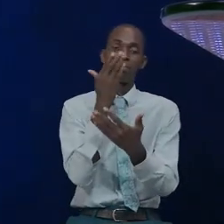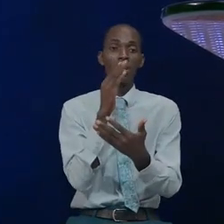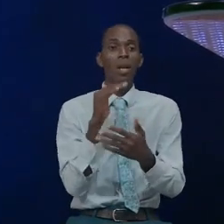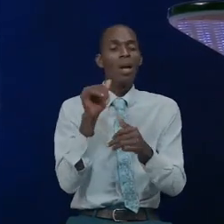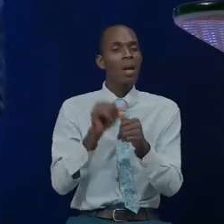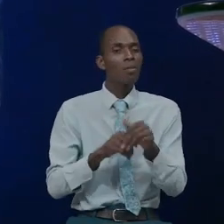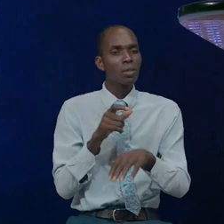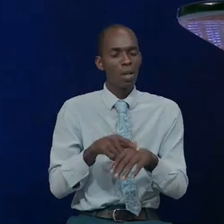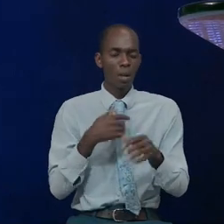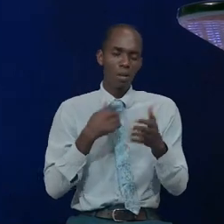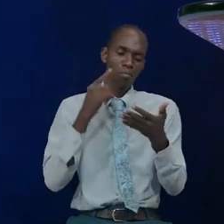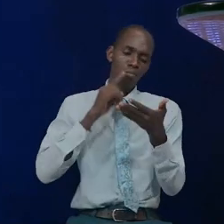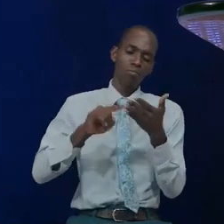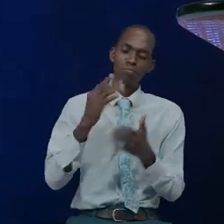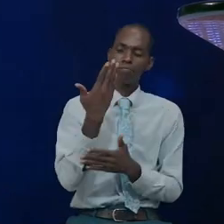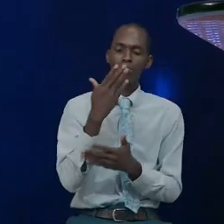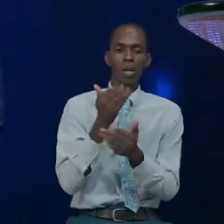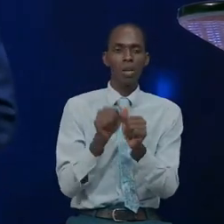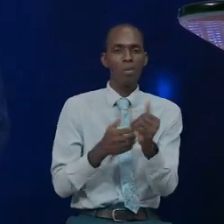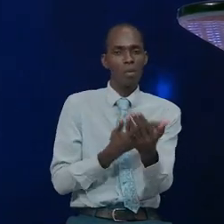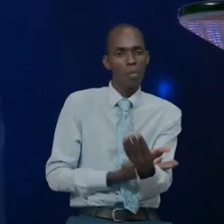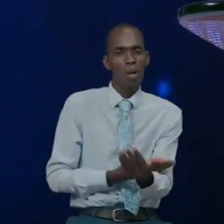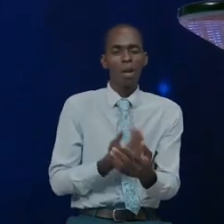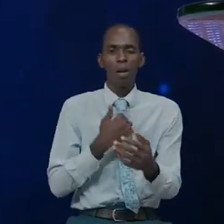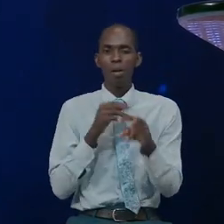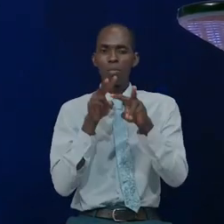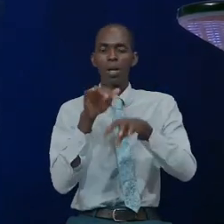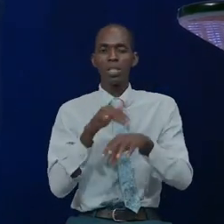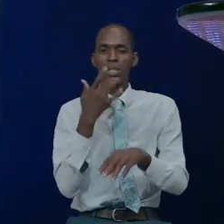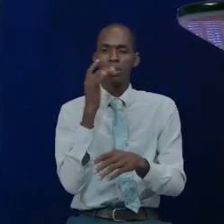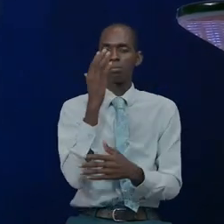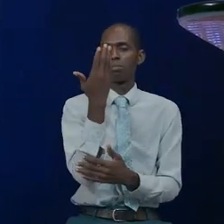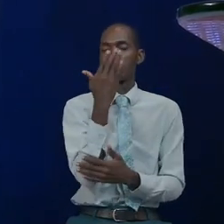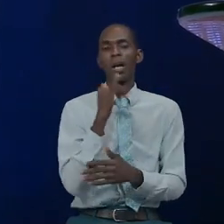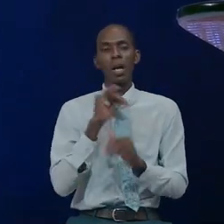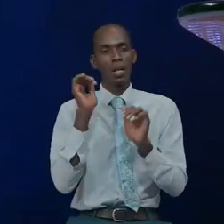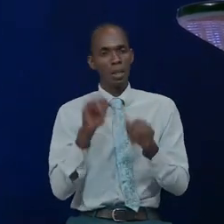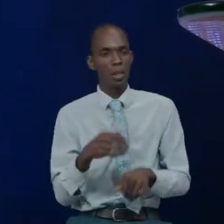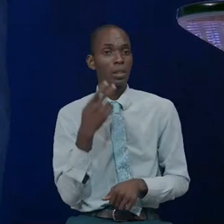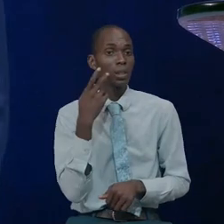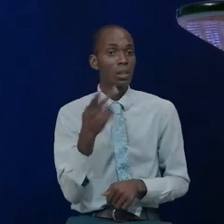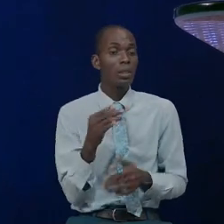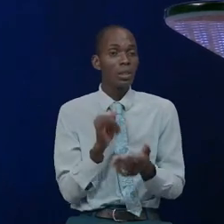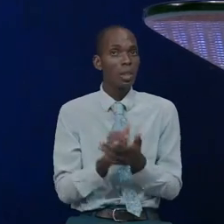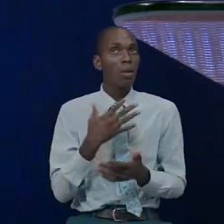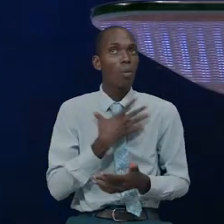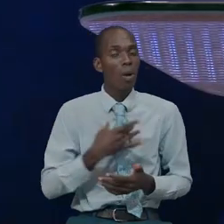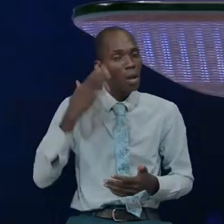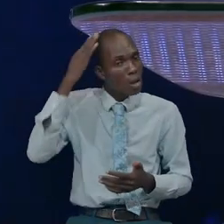time I check up, every morning I check up, I look at the mirror and I can tell that the gray hairs are